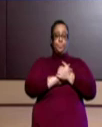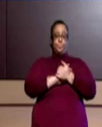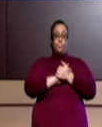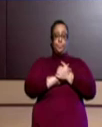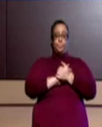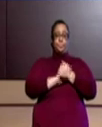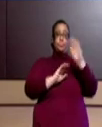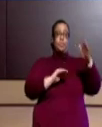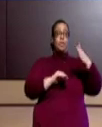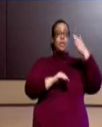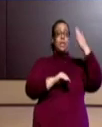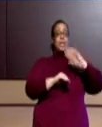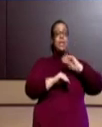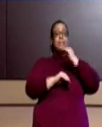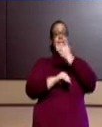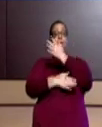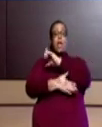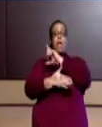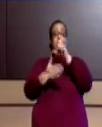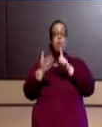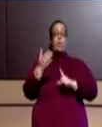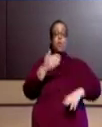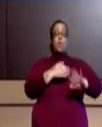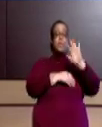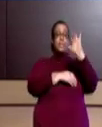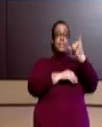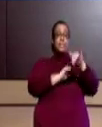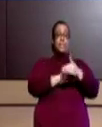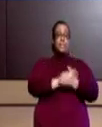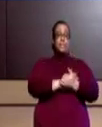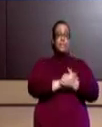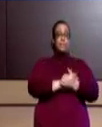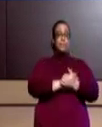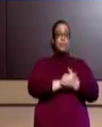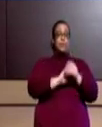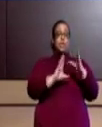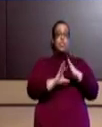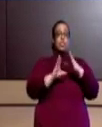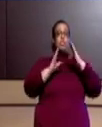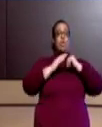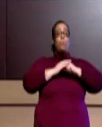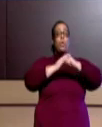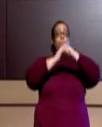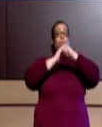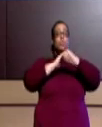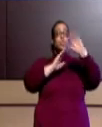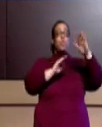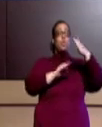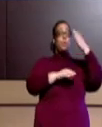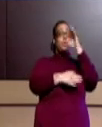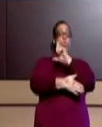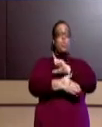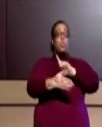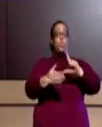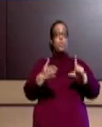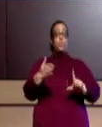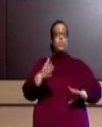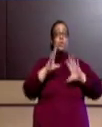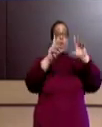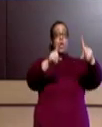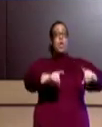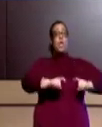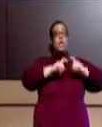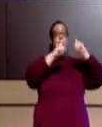He is our Lord, yes, he is. So we worship you, Lord, and we give